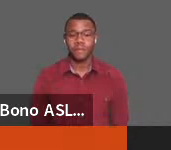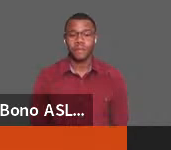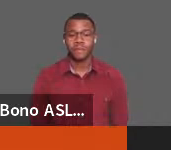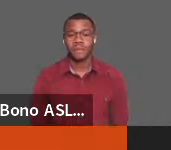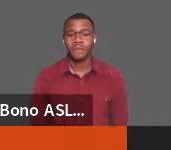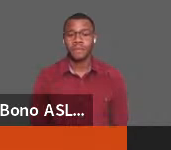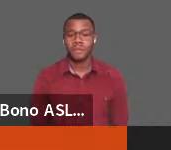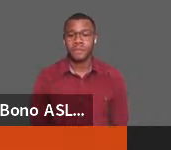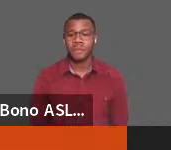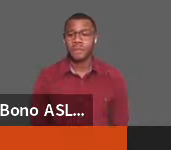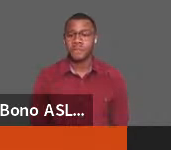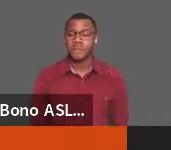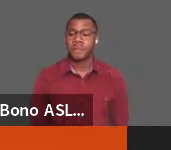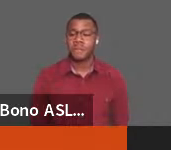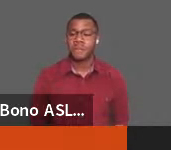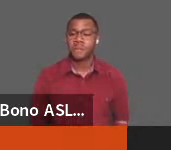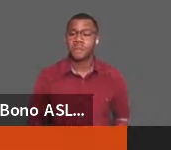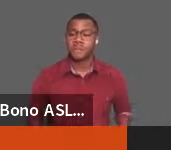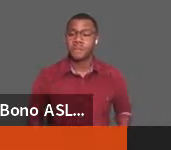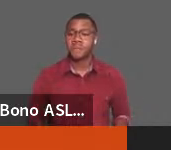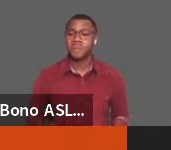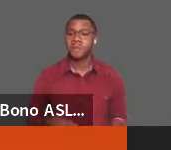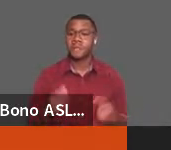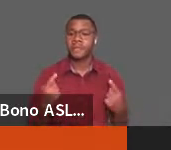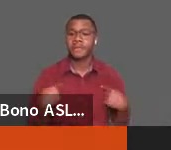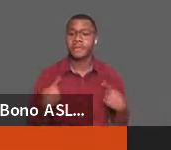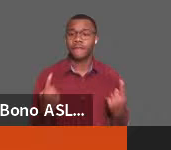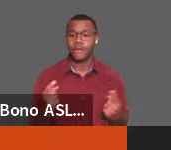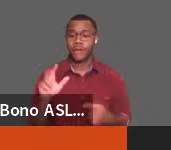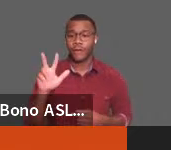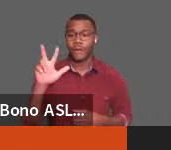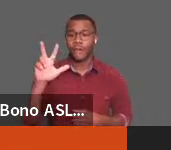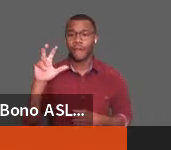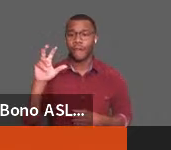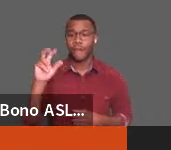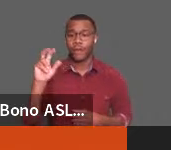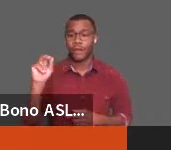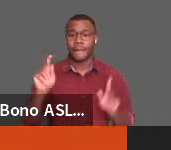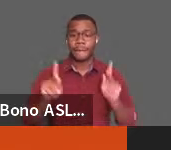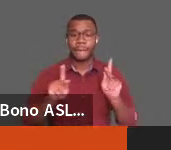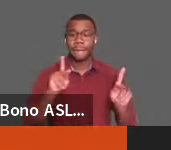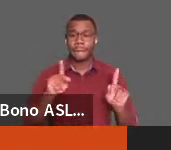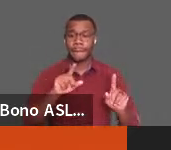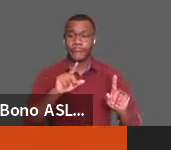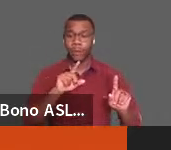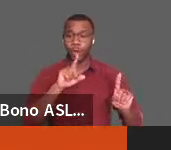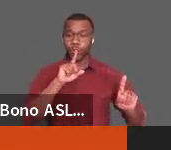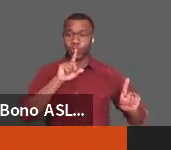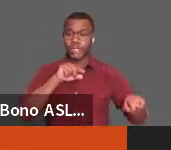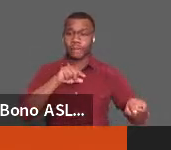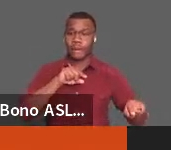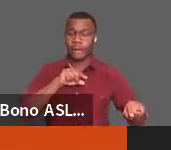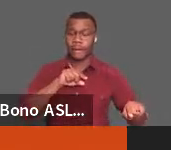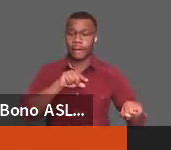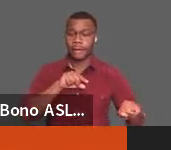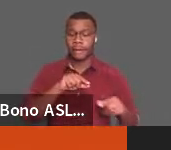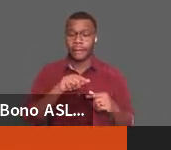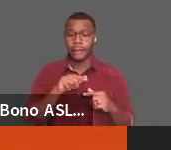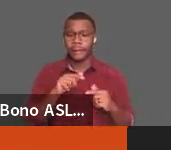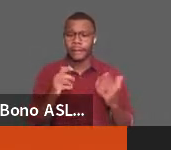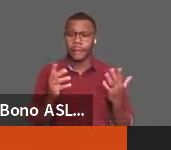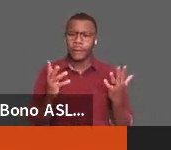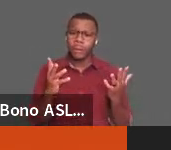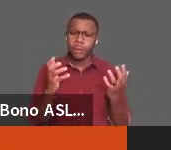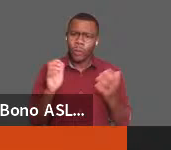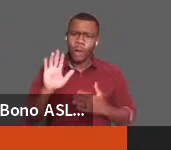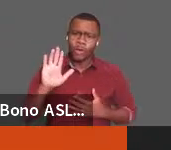Please make your voice be heard. We'd like to know what your perspective is as to the priority that we